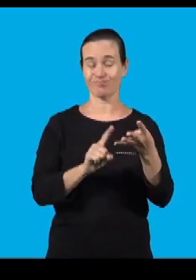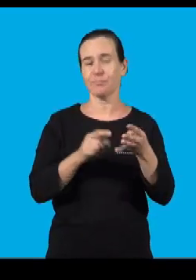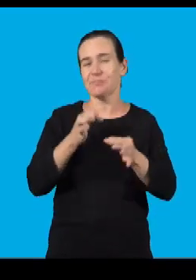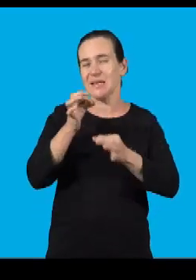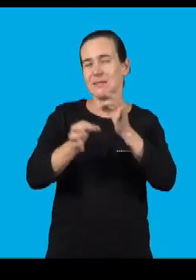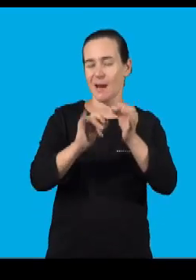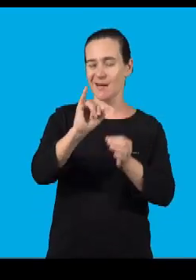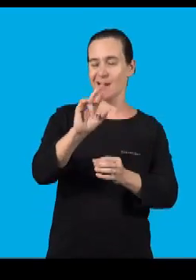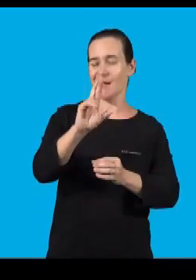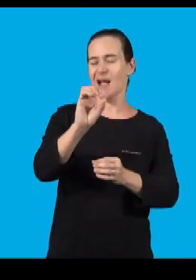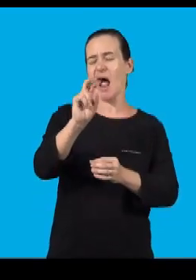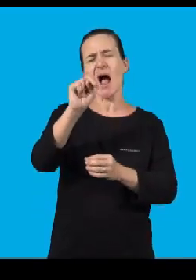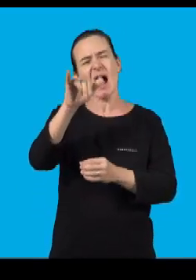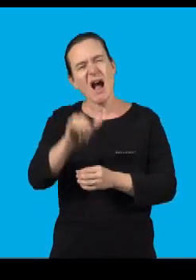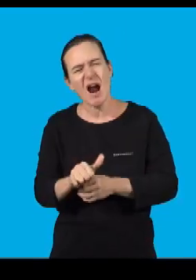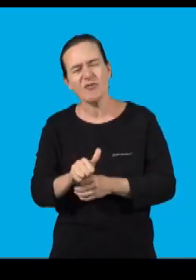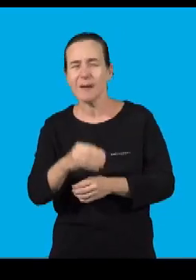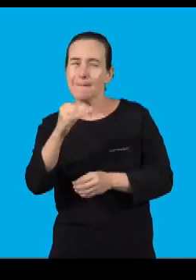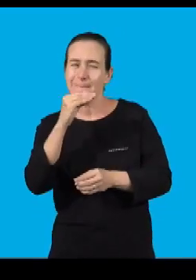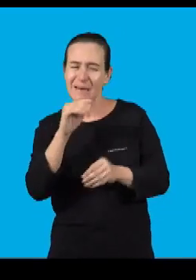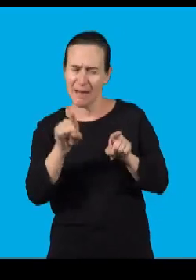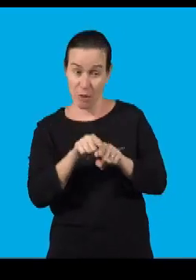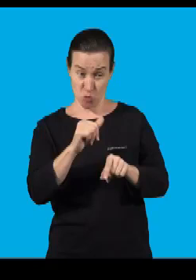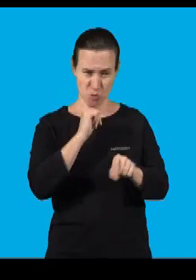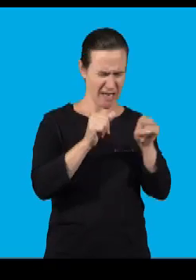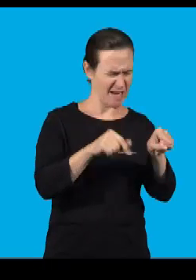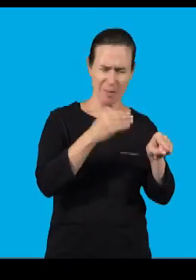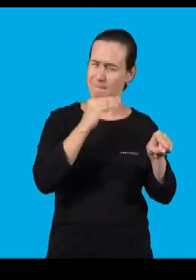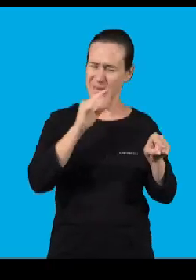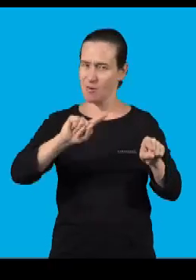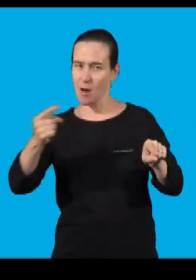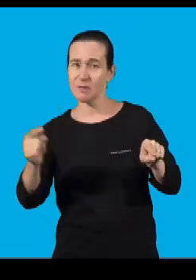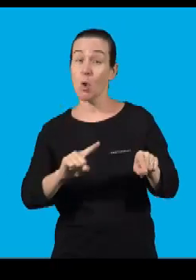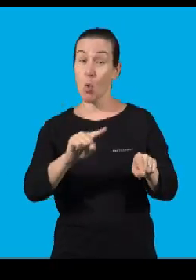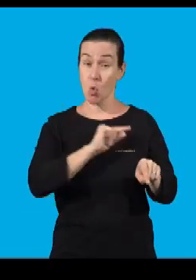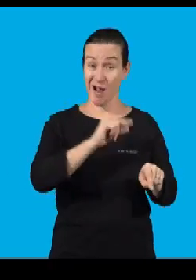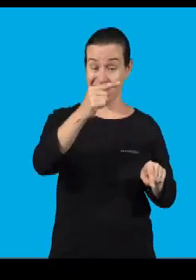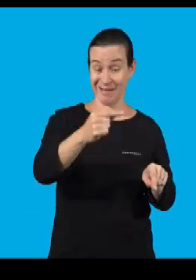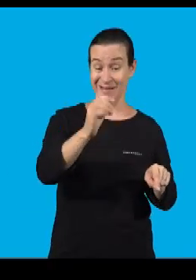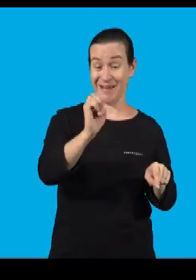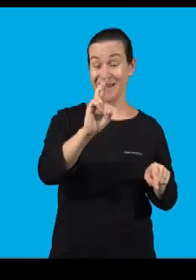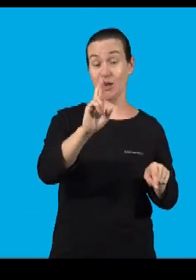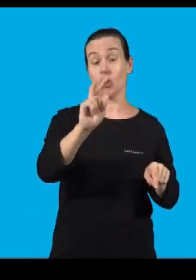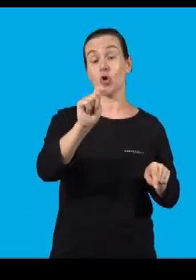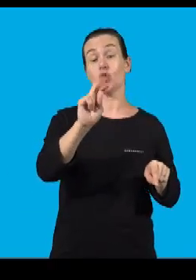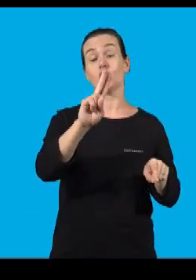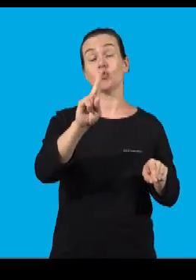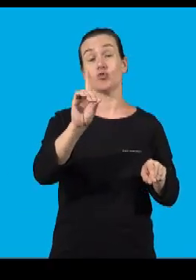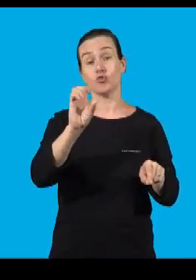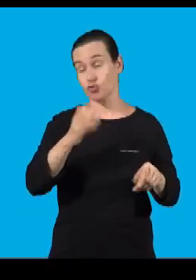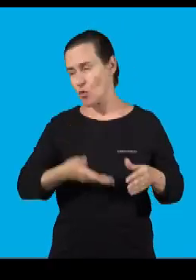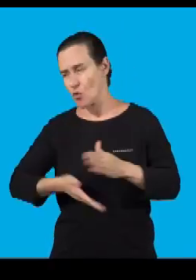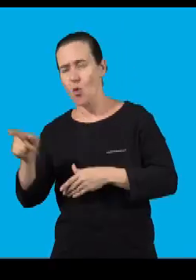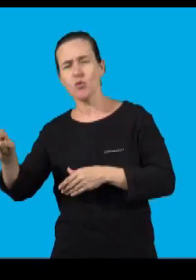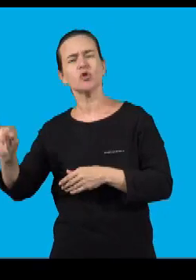say something but you imply another thing, in Gertrude's reason for going to Johannesburg, all right? Why did